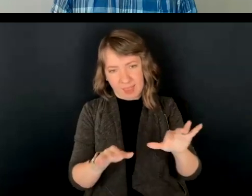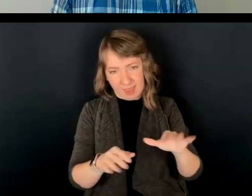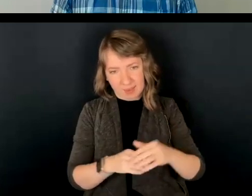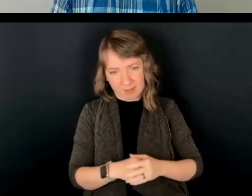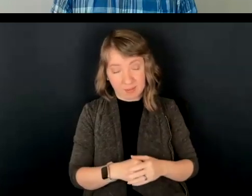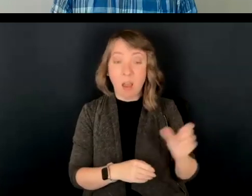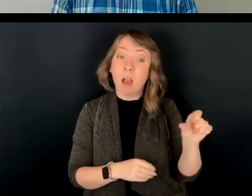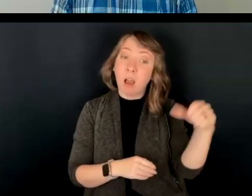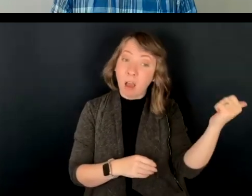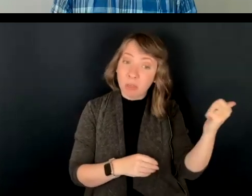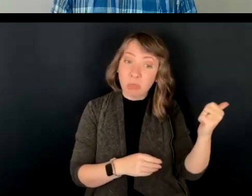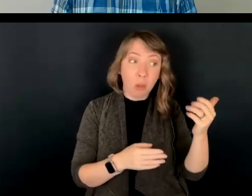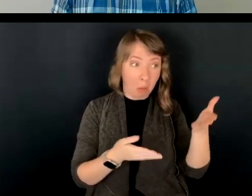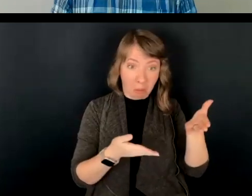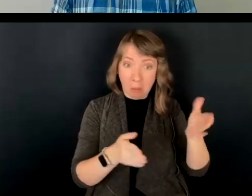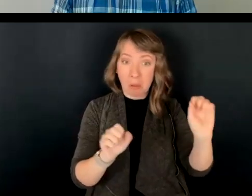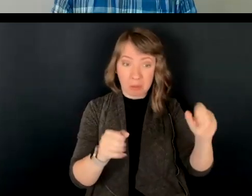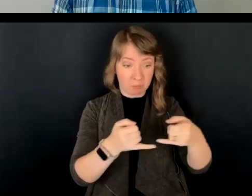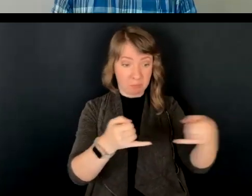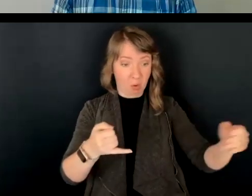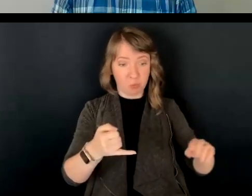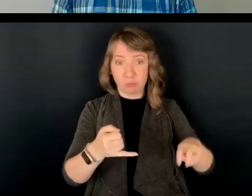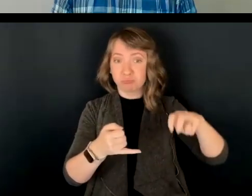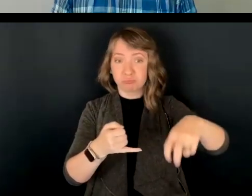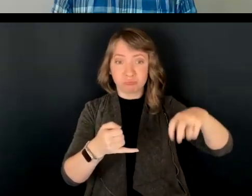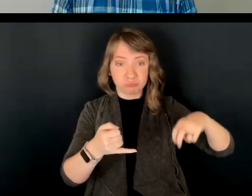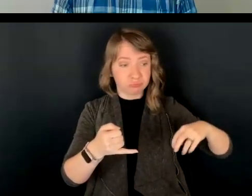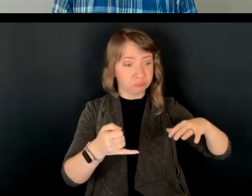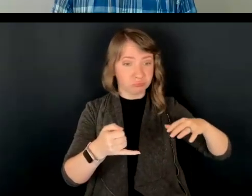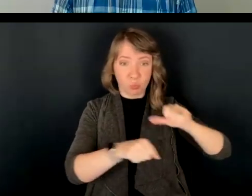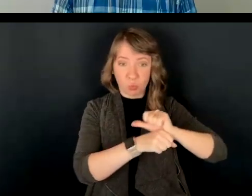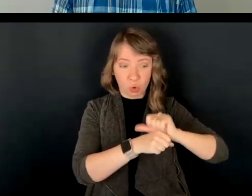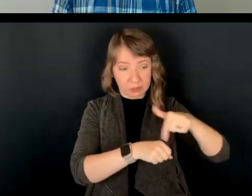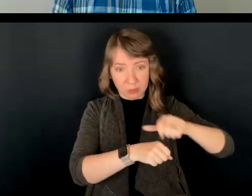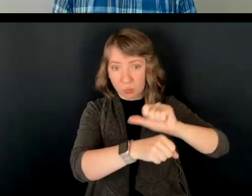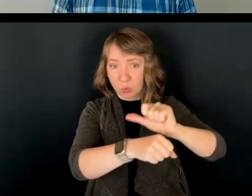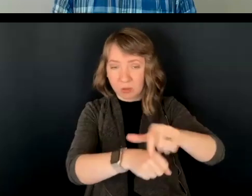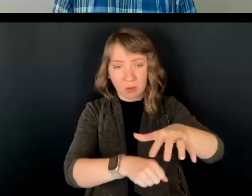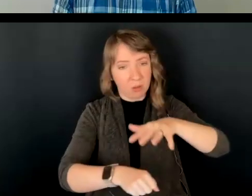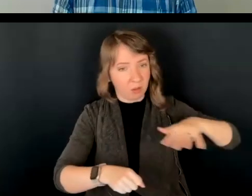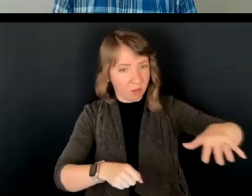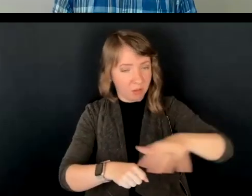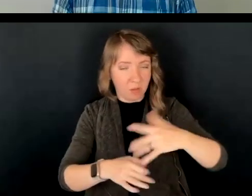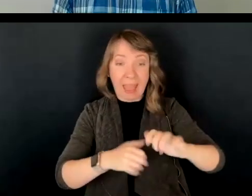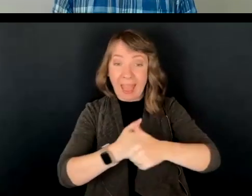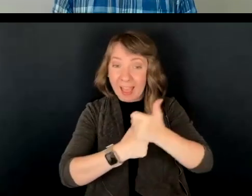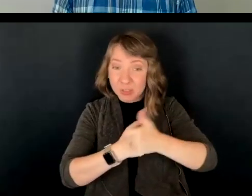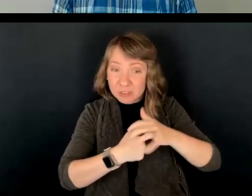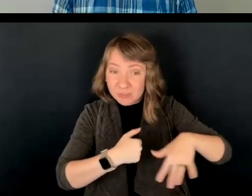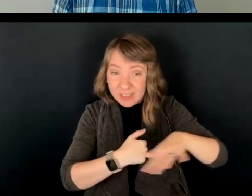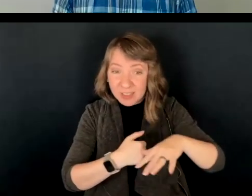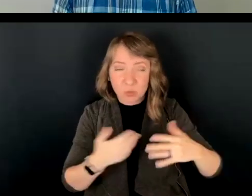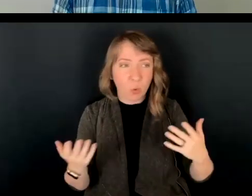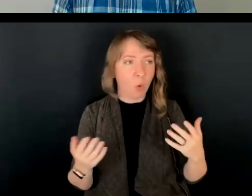work on both lands, which is some of what Mike was talking about, the hazardous fuels, or underneath a Wyden where